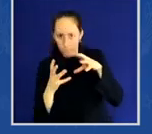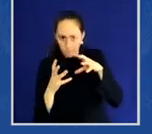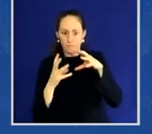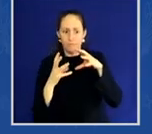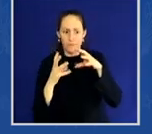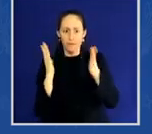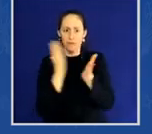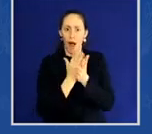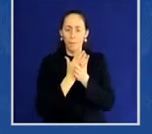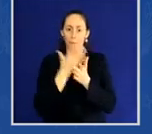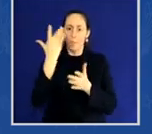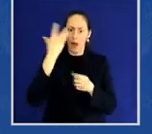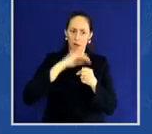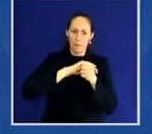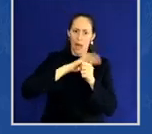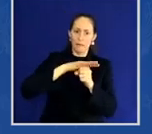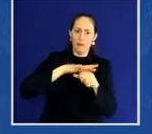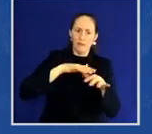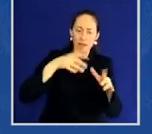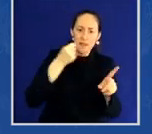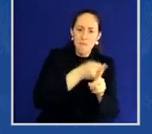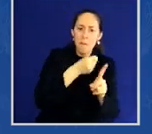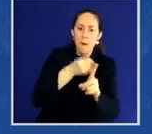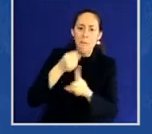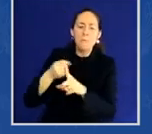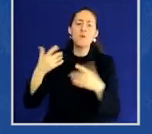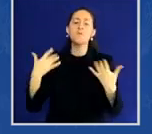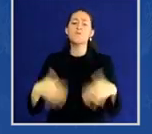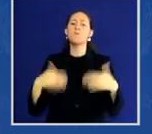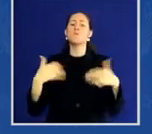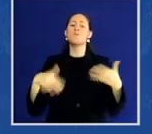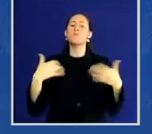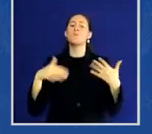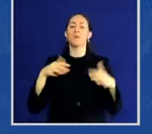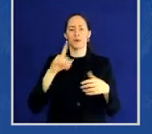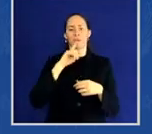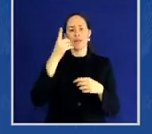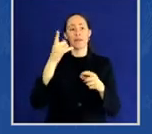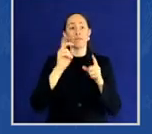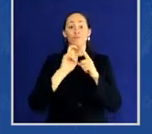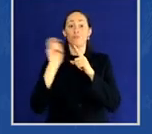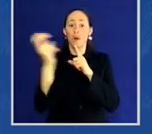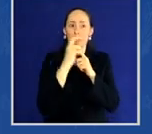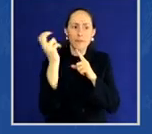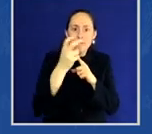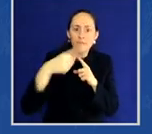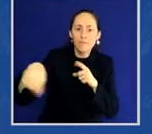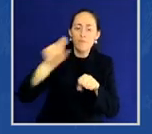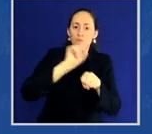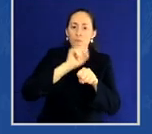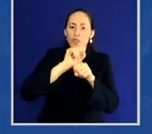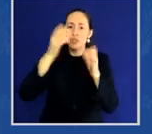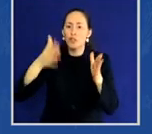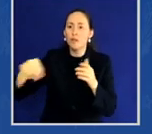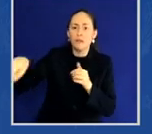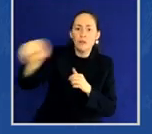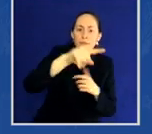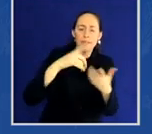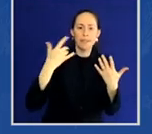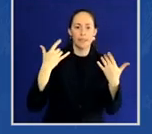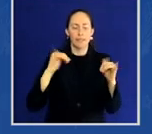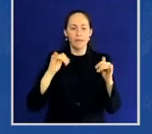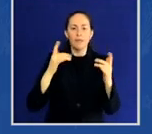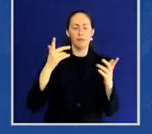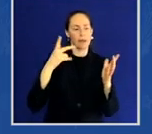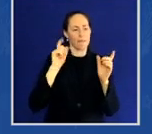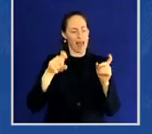employees, really indeed all transportation employees, made sure America kept moving. They were on the front lines